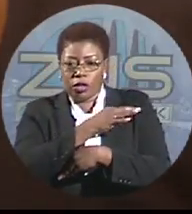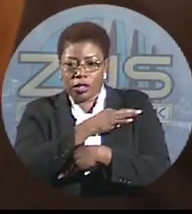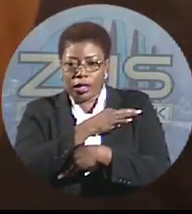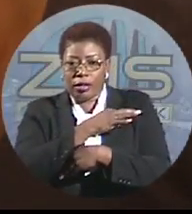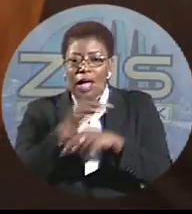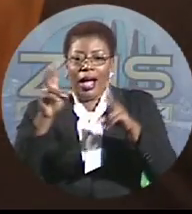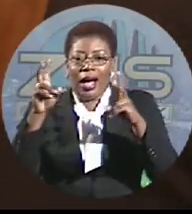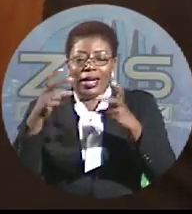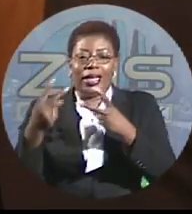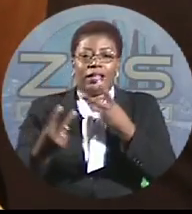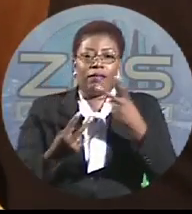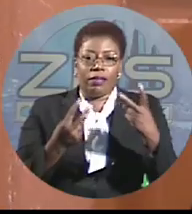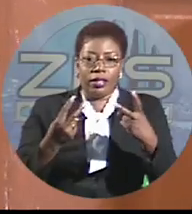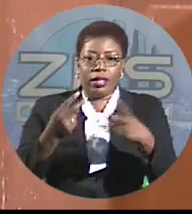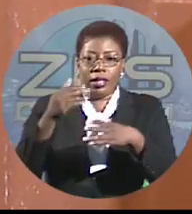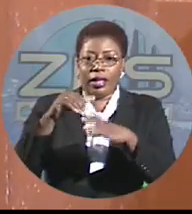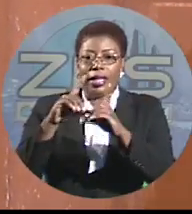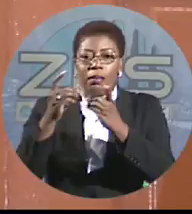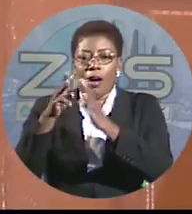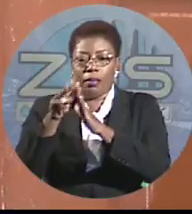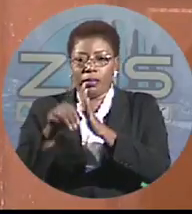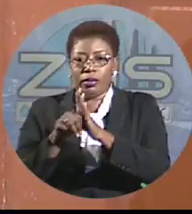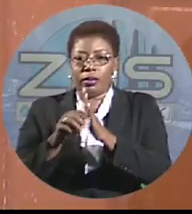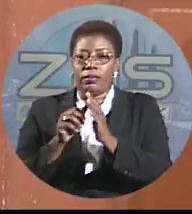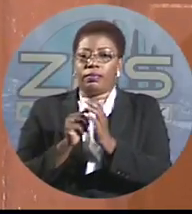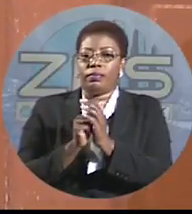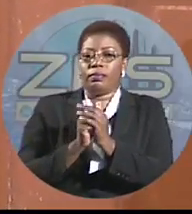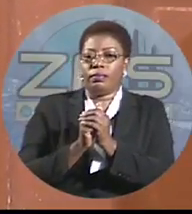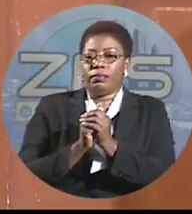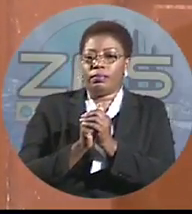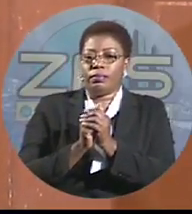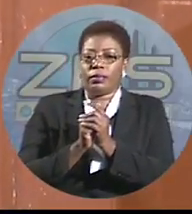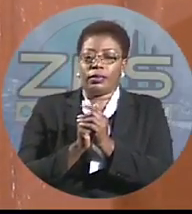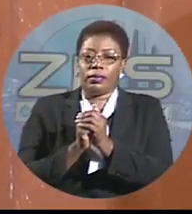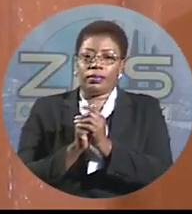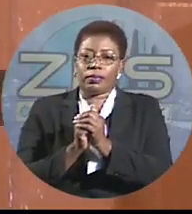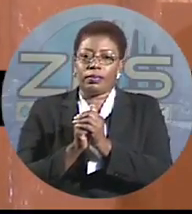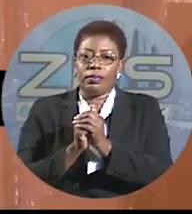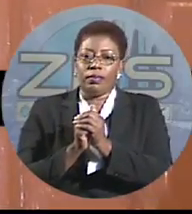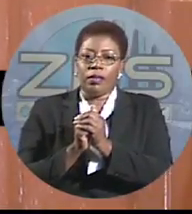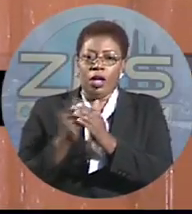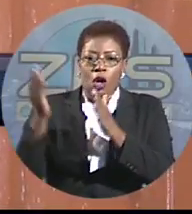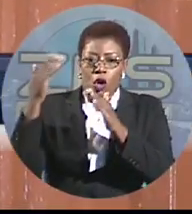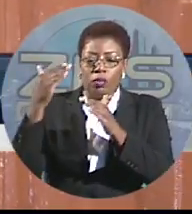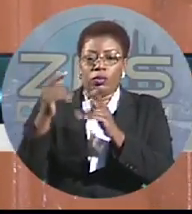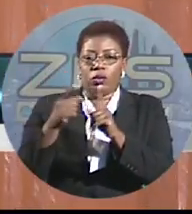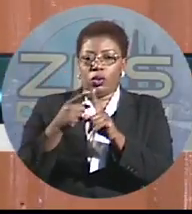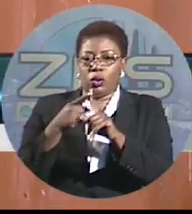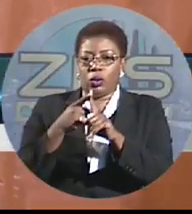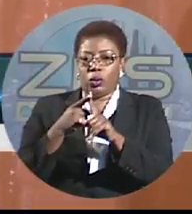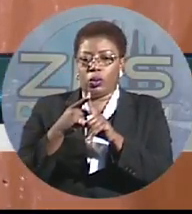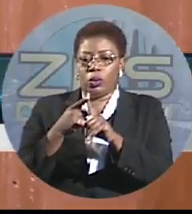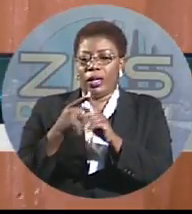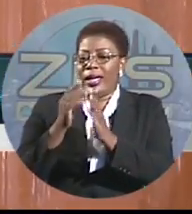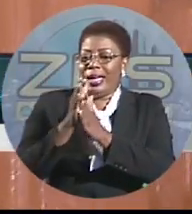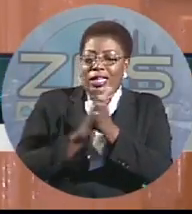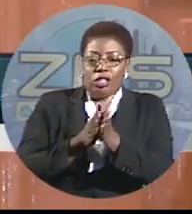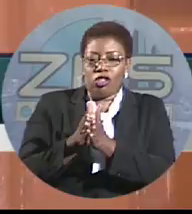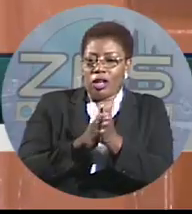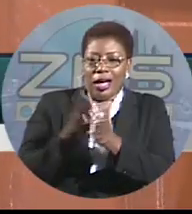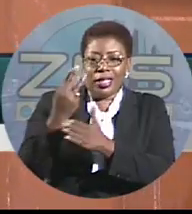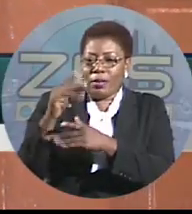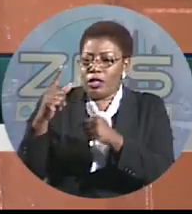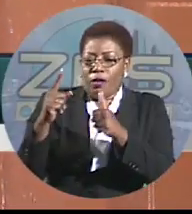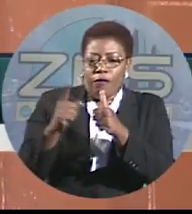Minnis's visit to the department. I'm certain you would have found that you've re-energized them, because this is the first minister who's visited us